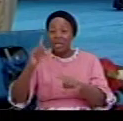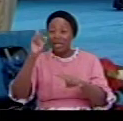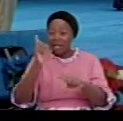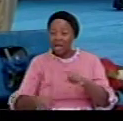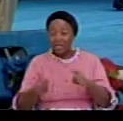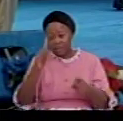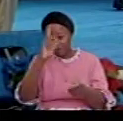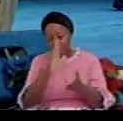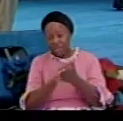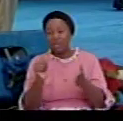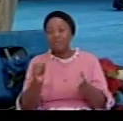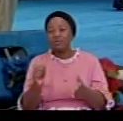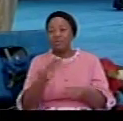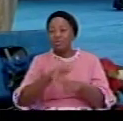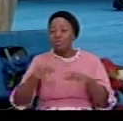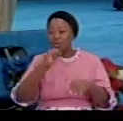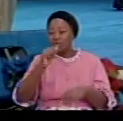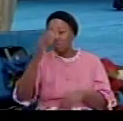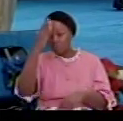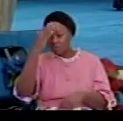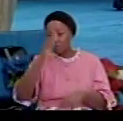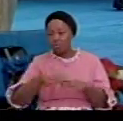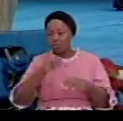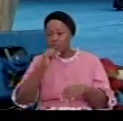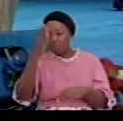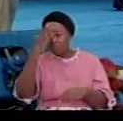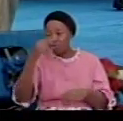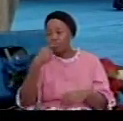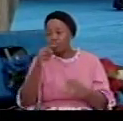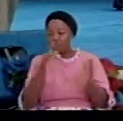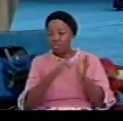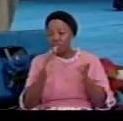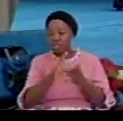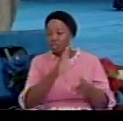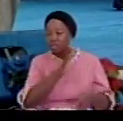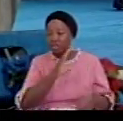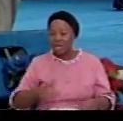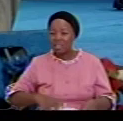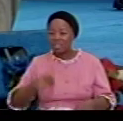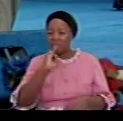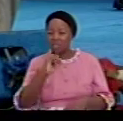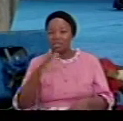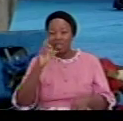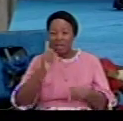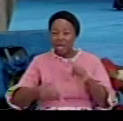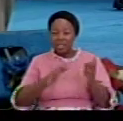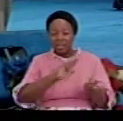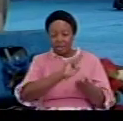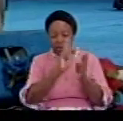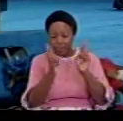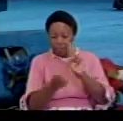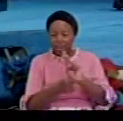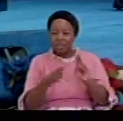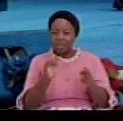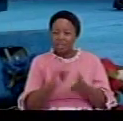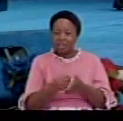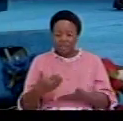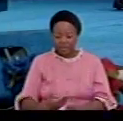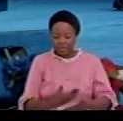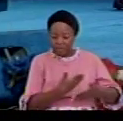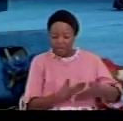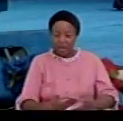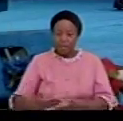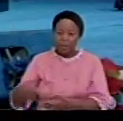believe, does not know who Jesus is, cannot repent. The infant baptism is just